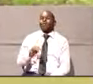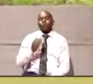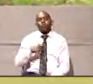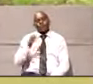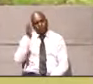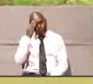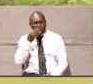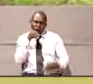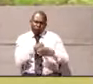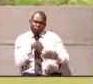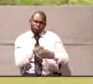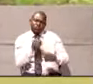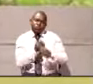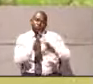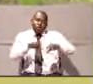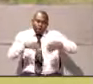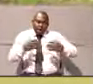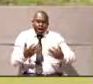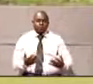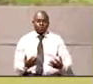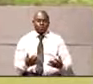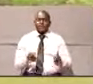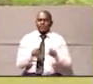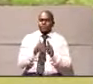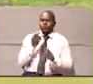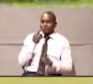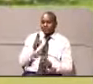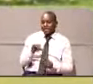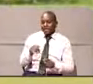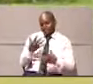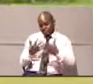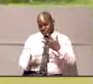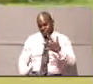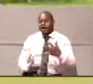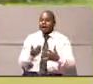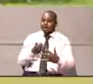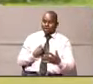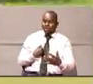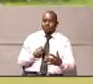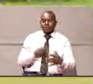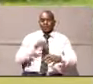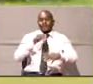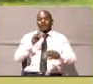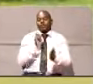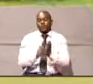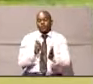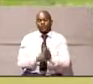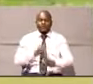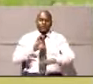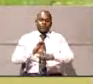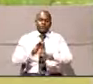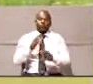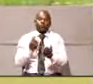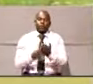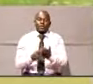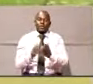this election held? And we shall look at other things. I have the Provincial Secretary of the Church of Uganda, and